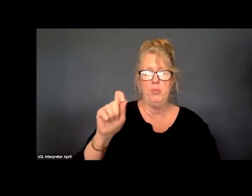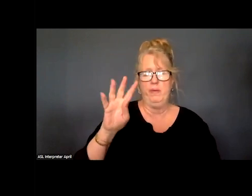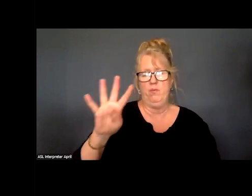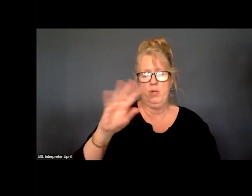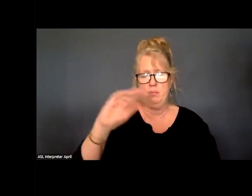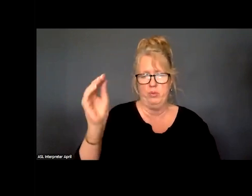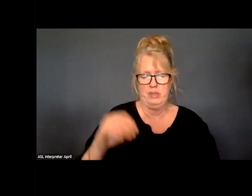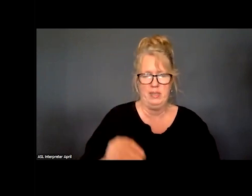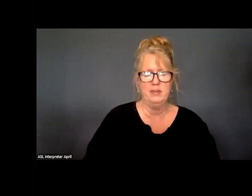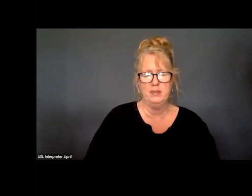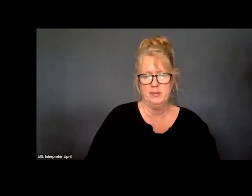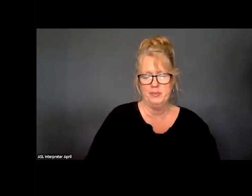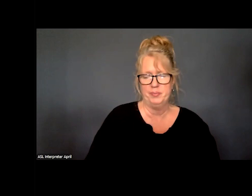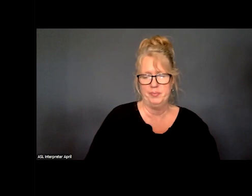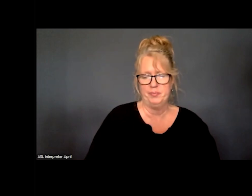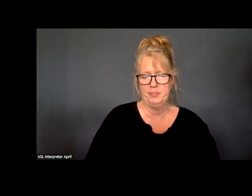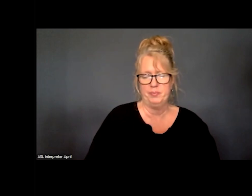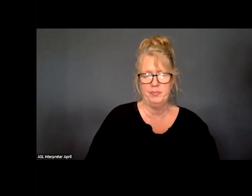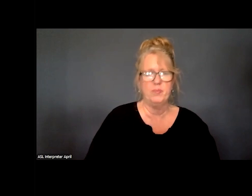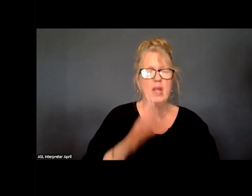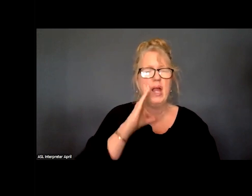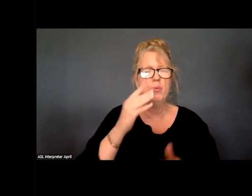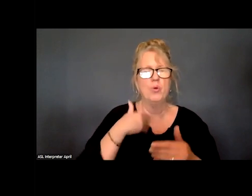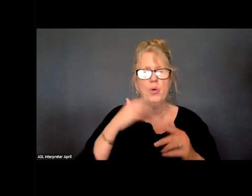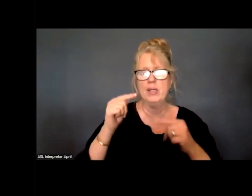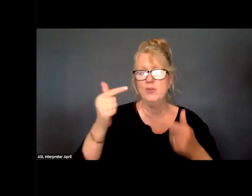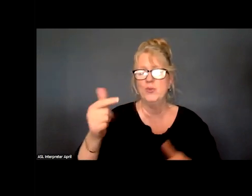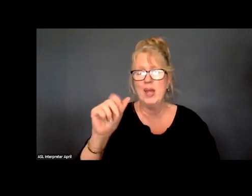suicides in construction observed that year. And I'll go ahead and pass things over to